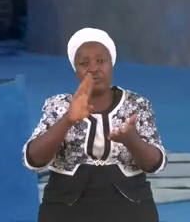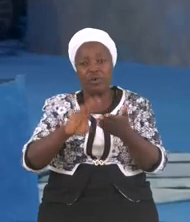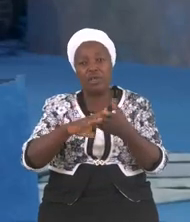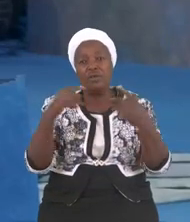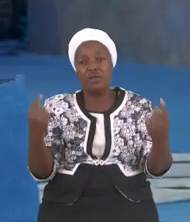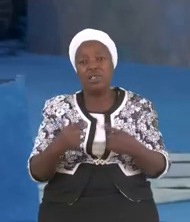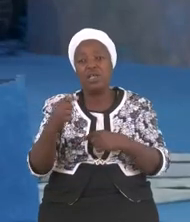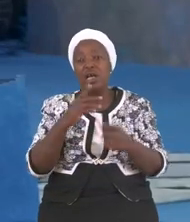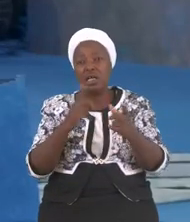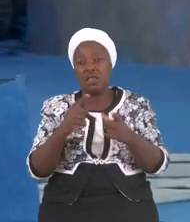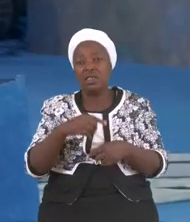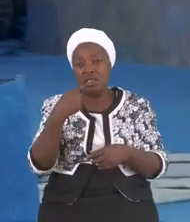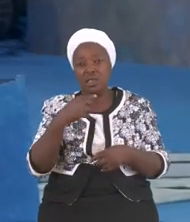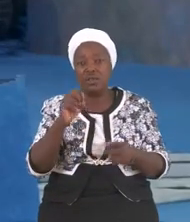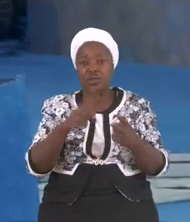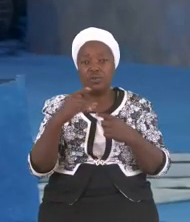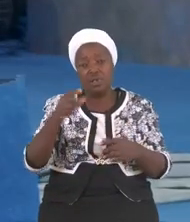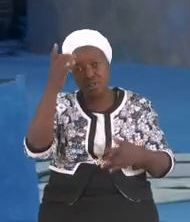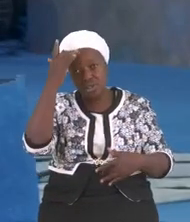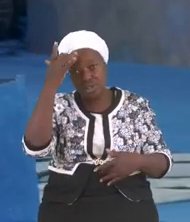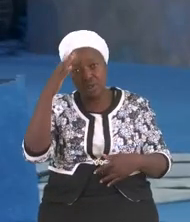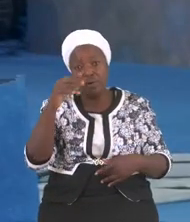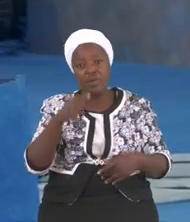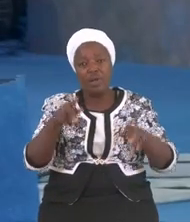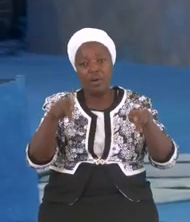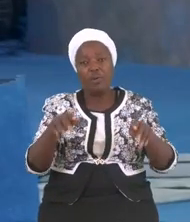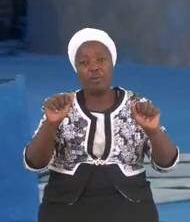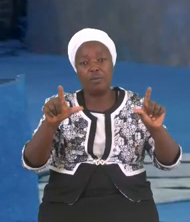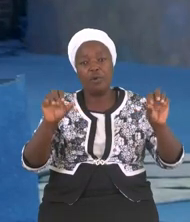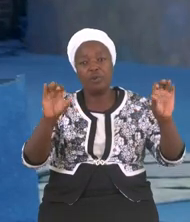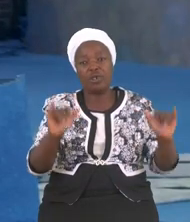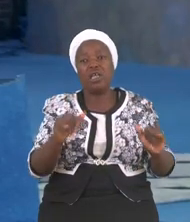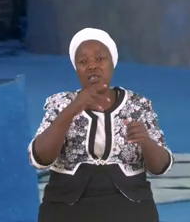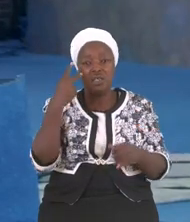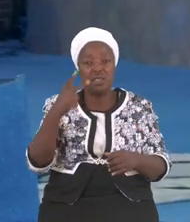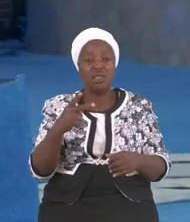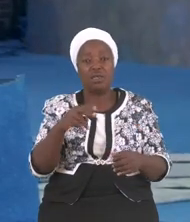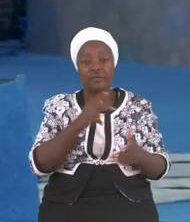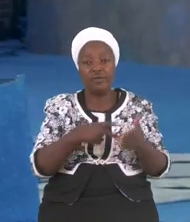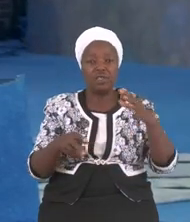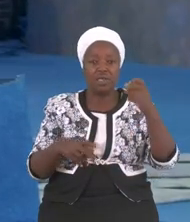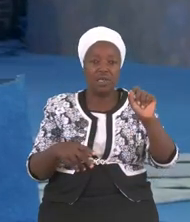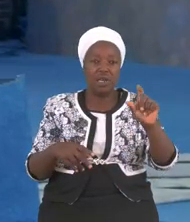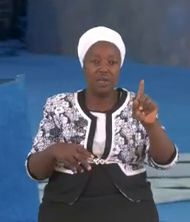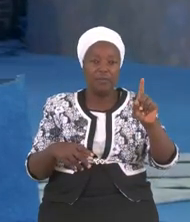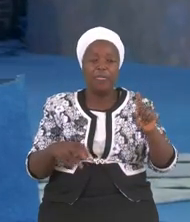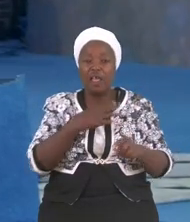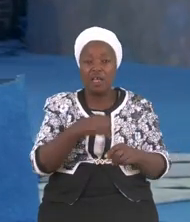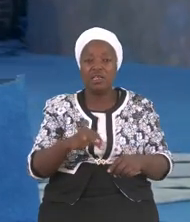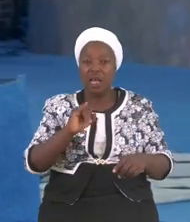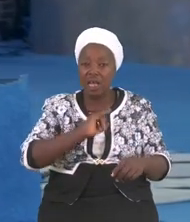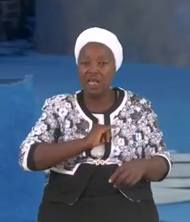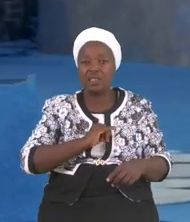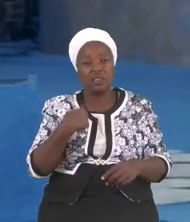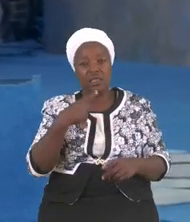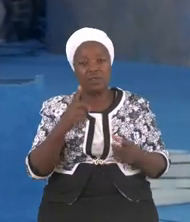he says to the sick of the palsy. Look at verse 11. In verse 11, I say unto thee,